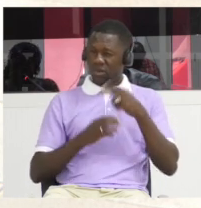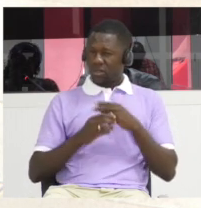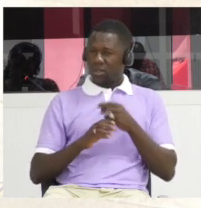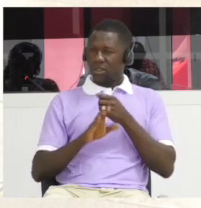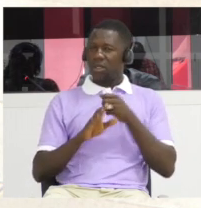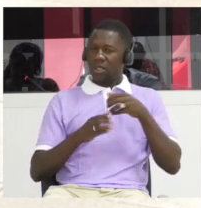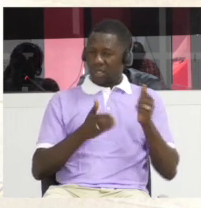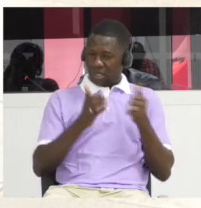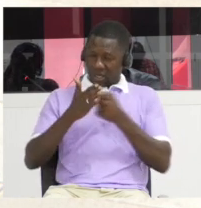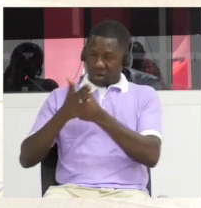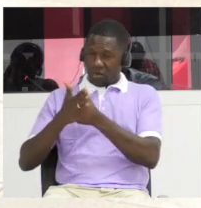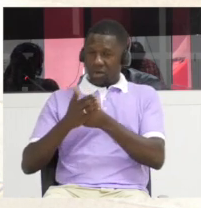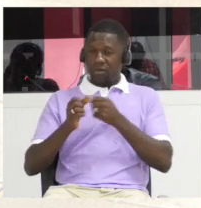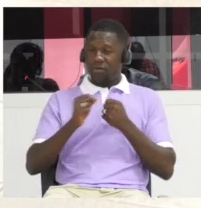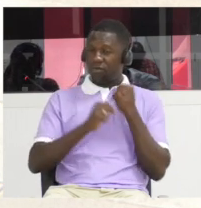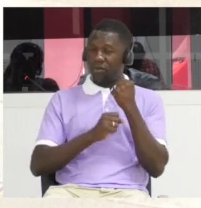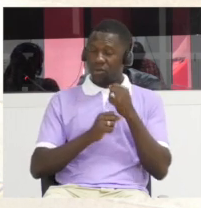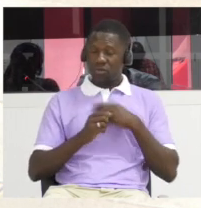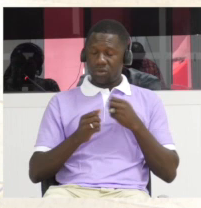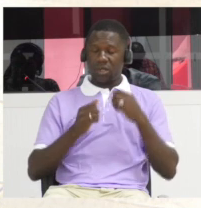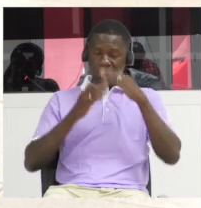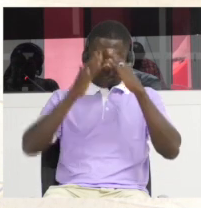army, isn't it? Yeah.